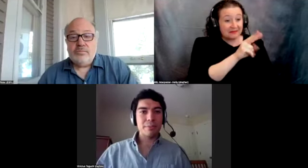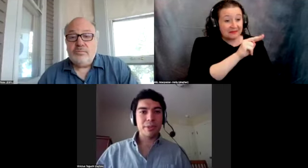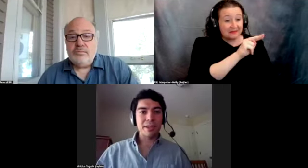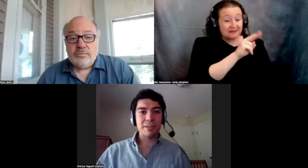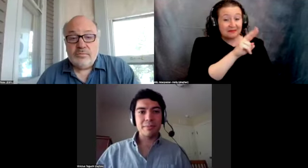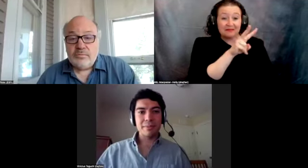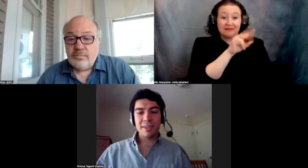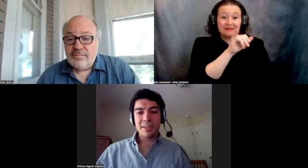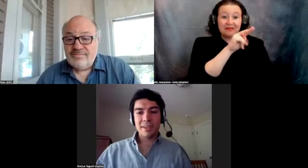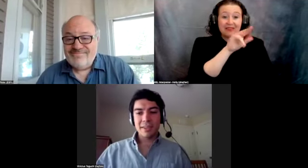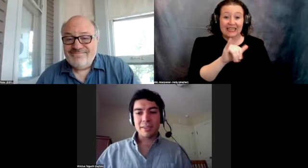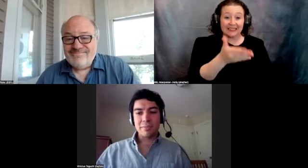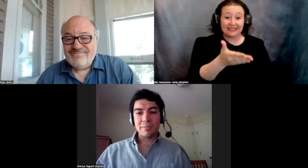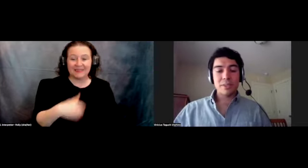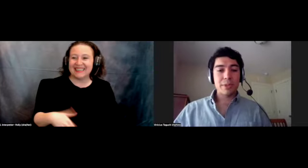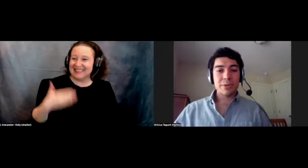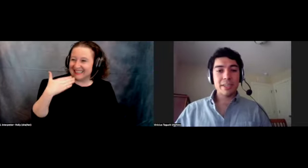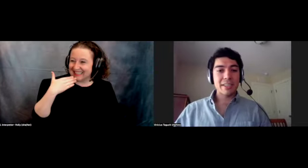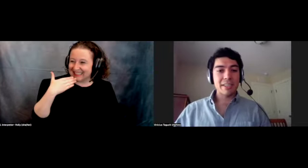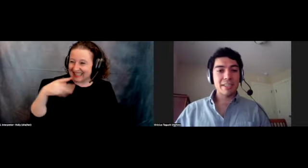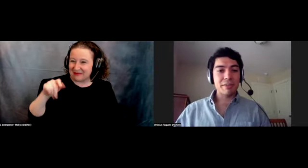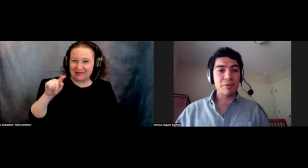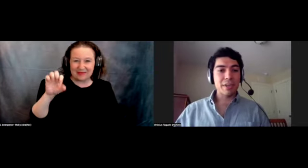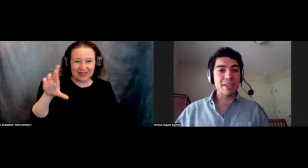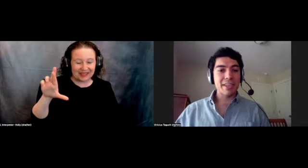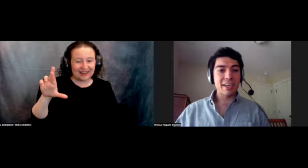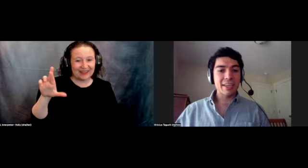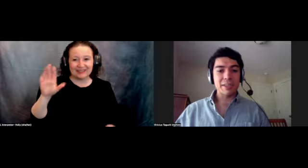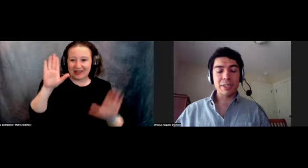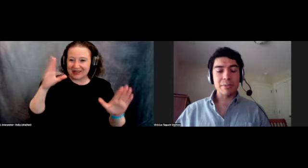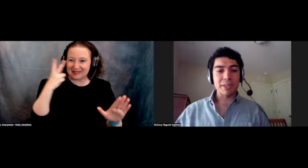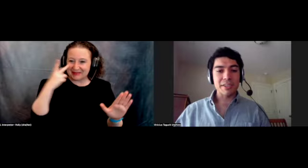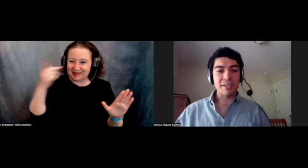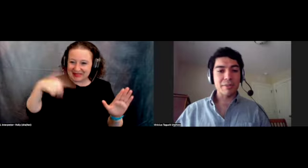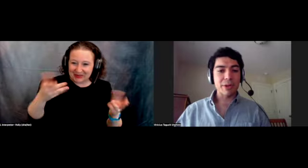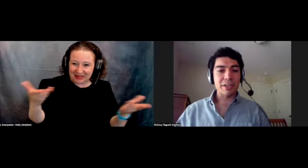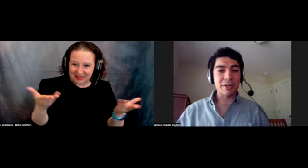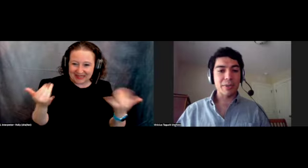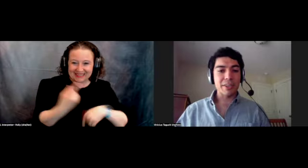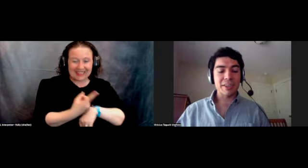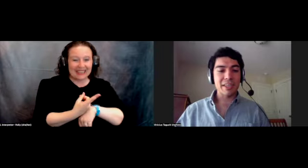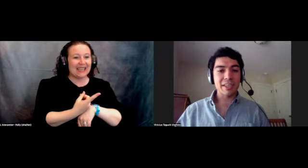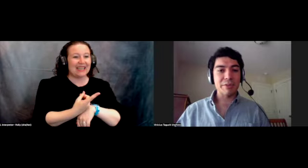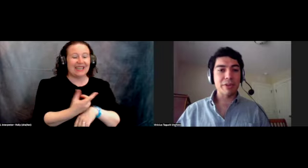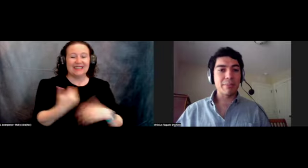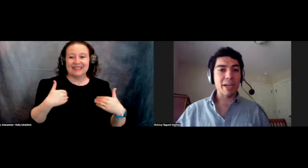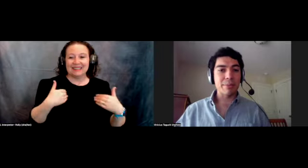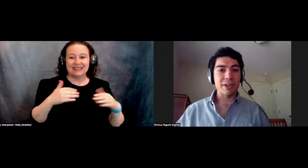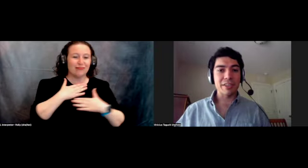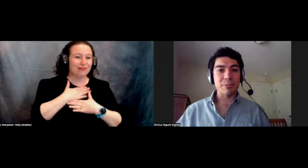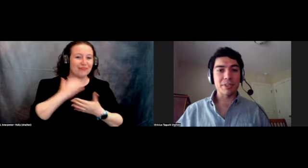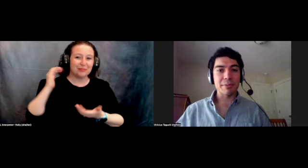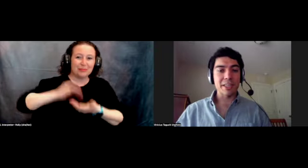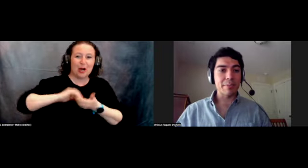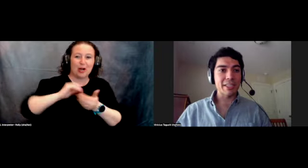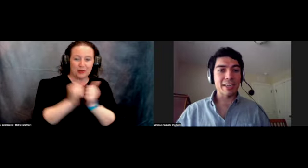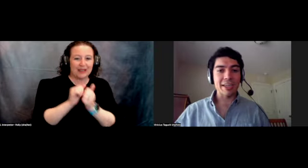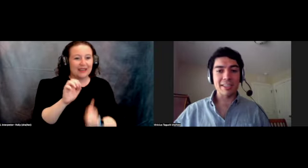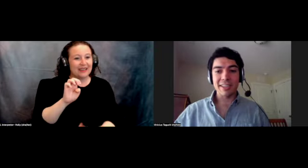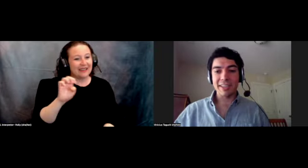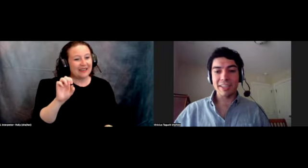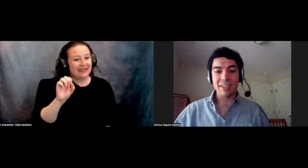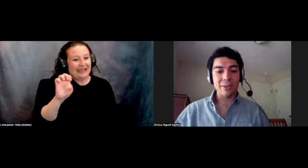Thank you, Peter. It's really great to see everyone here today. It's always a pleasure to partner with the East Side Freedom Library and support some of the